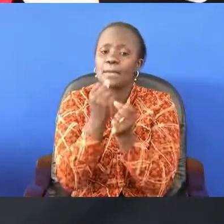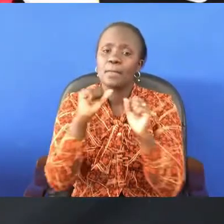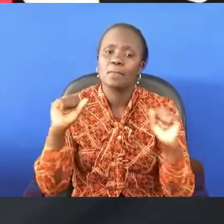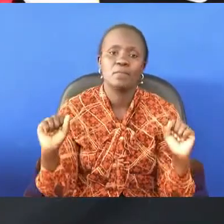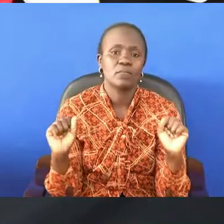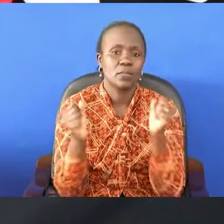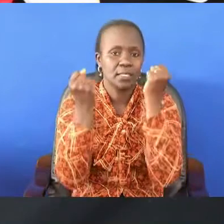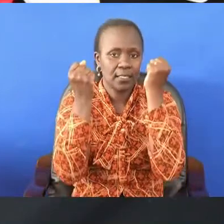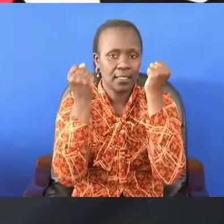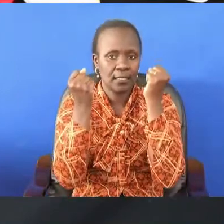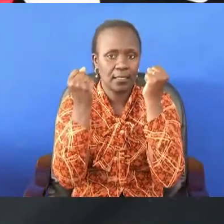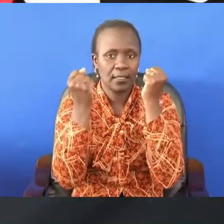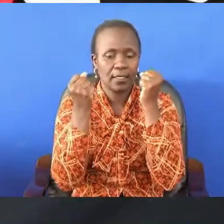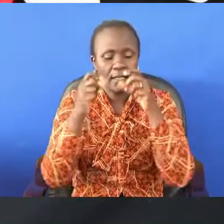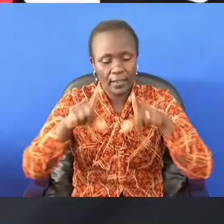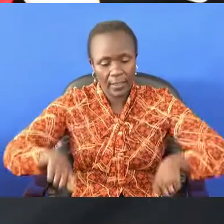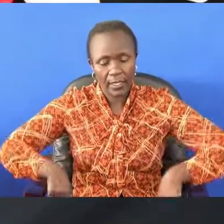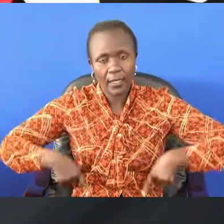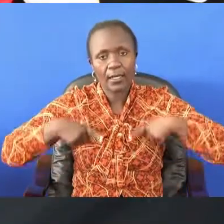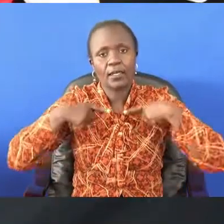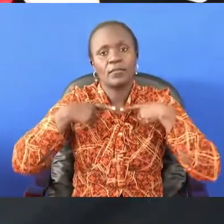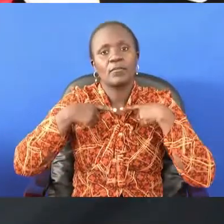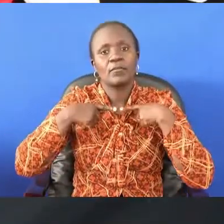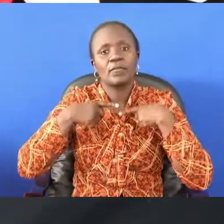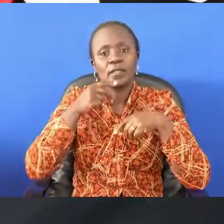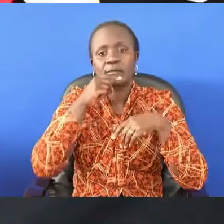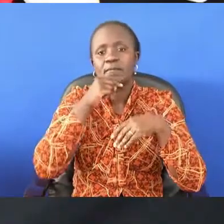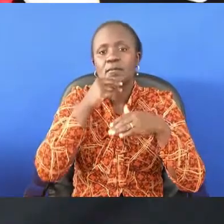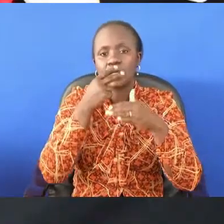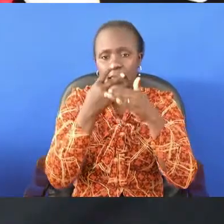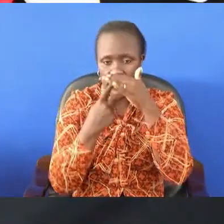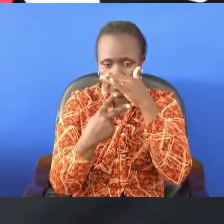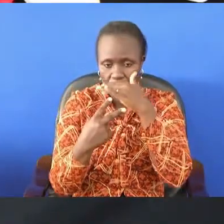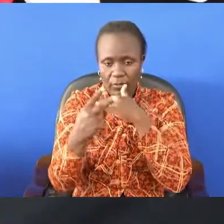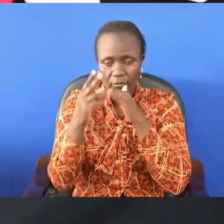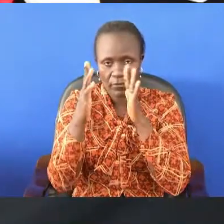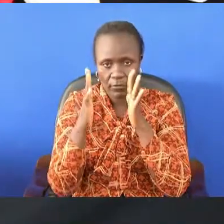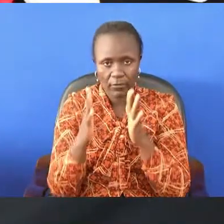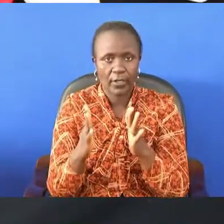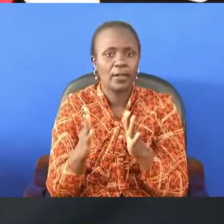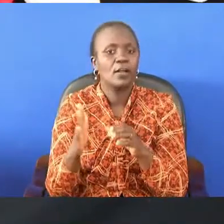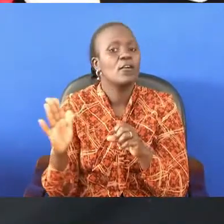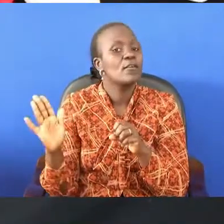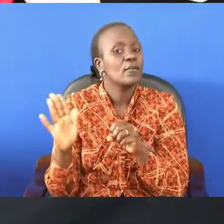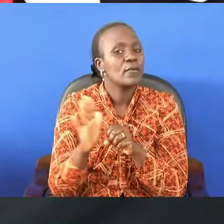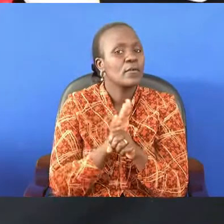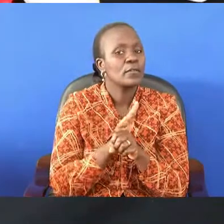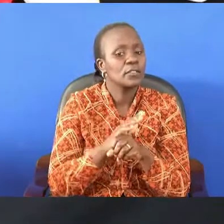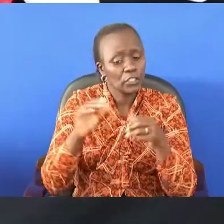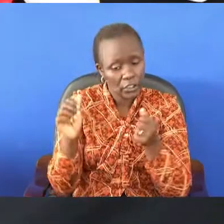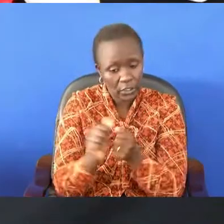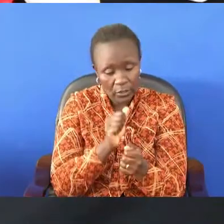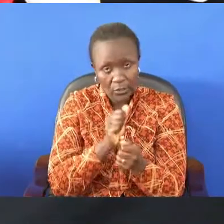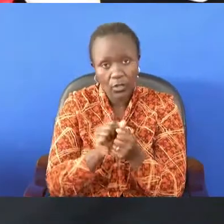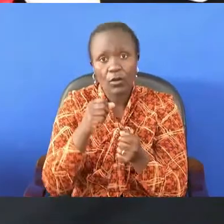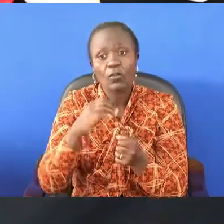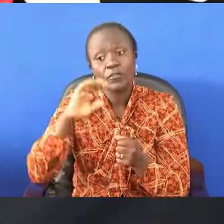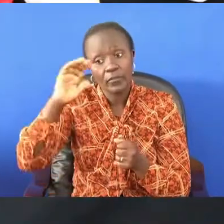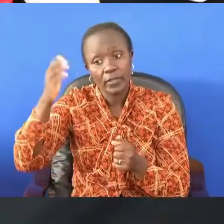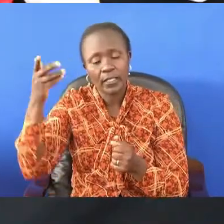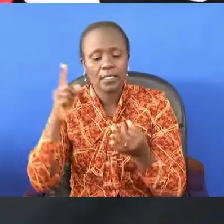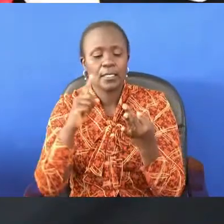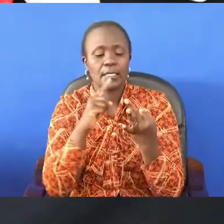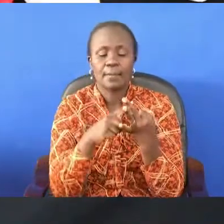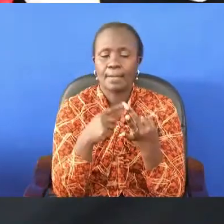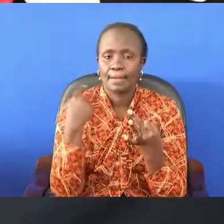saving the life of Ebed-Melech. He also fulfilled during the destruction of the city. And